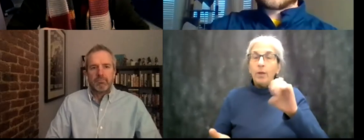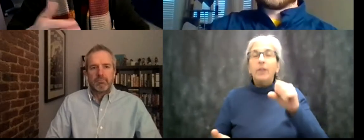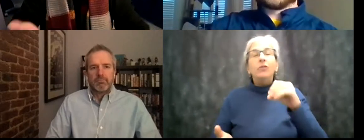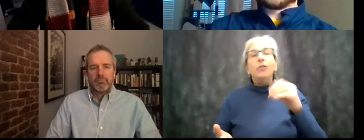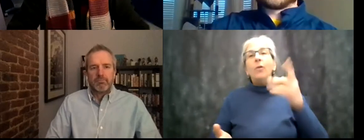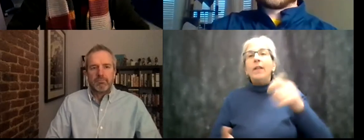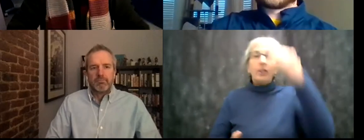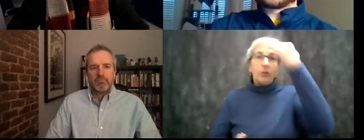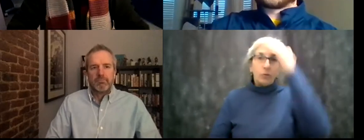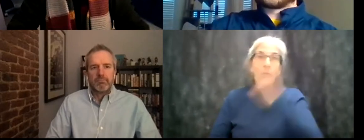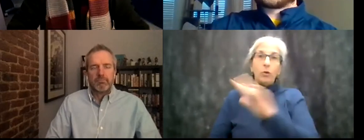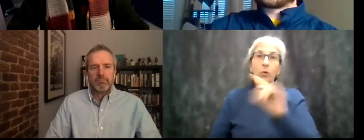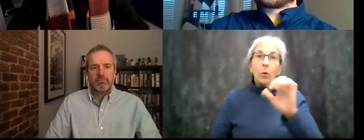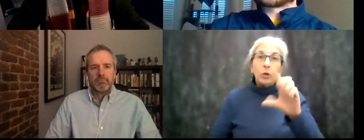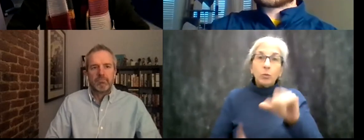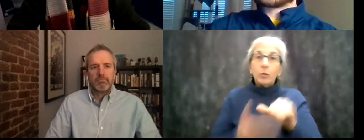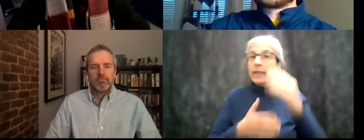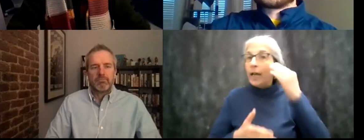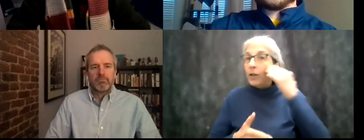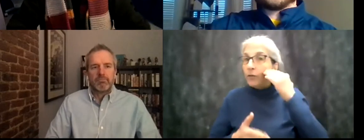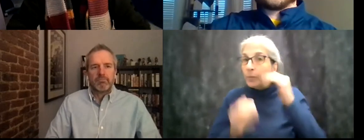or the degree that you may or may not have.